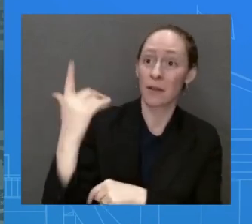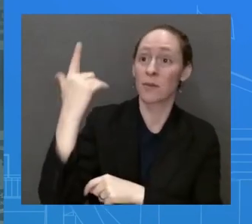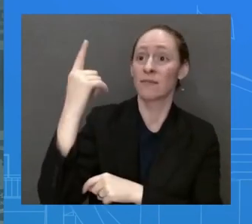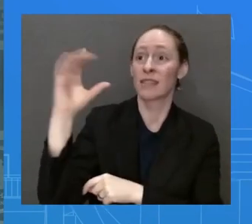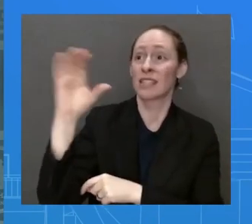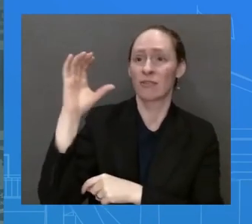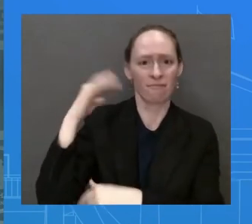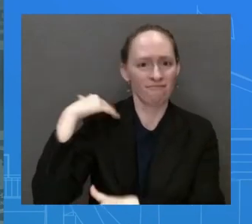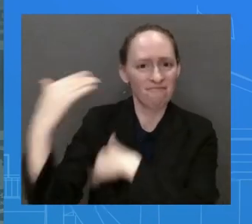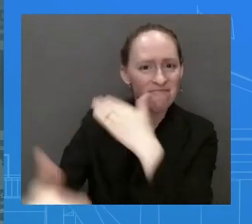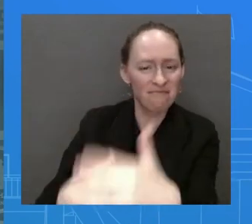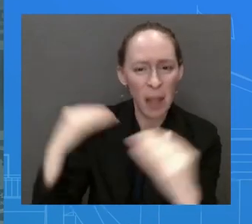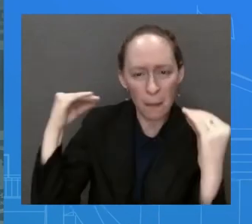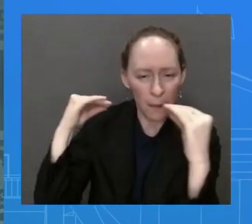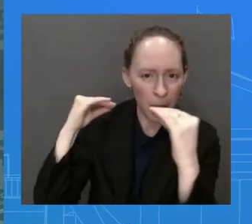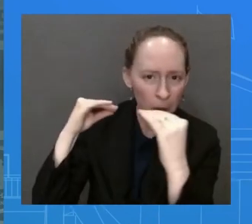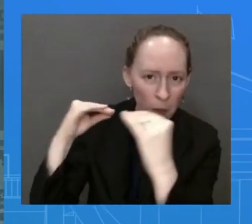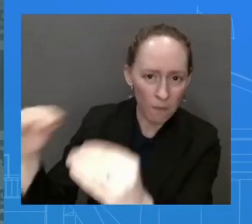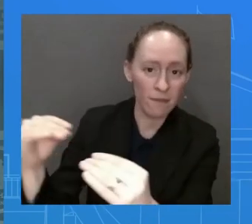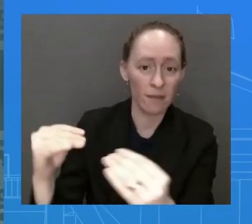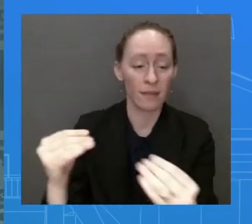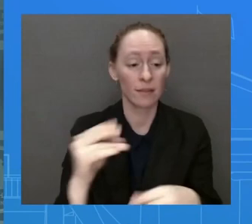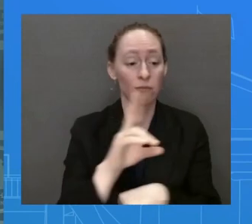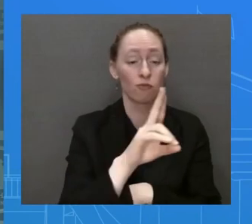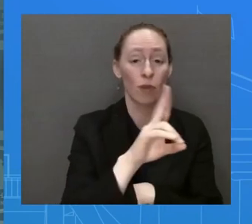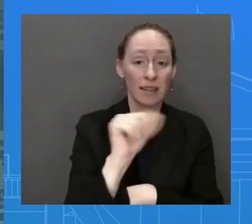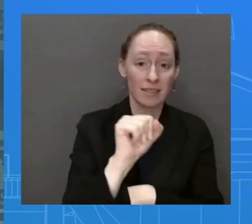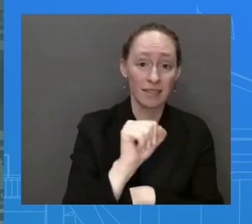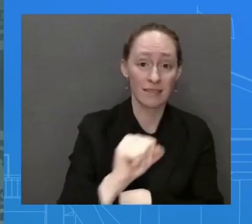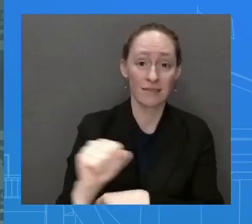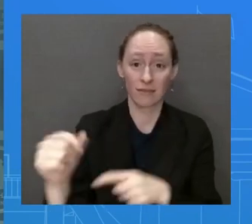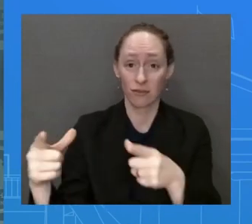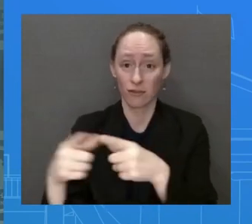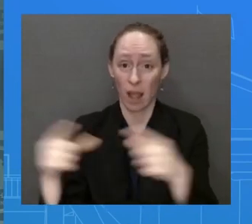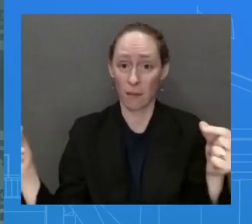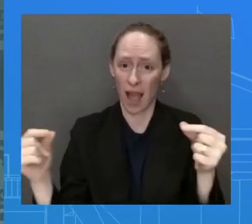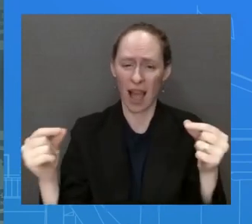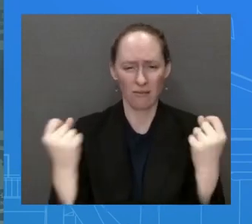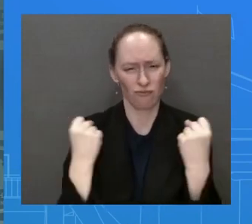everything from economics to technology, to fighting the climate crisis,